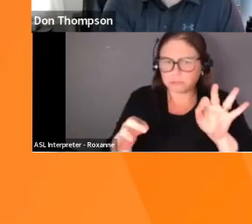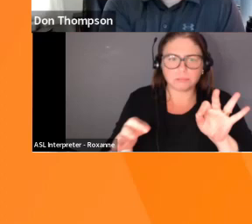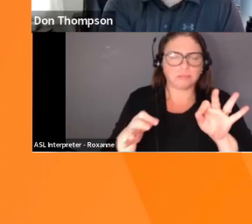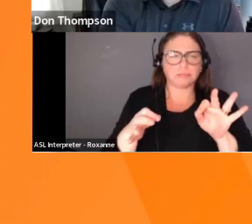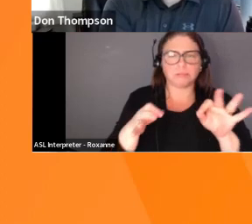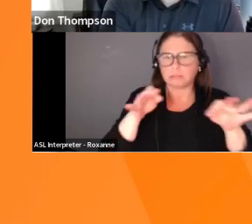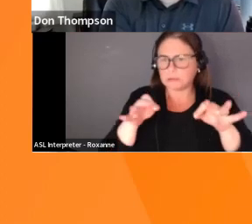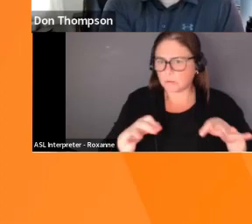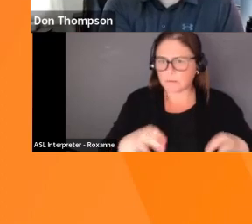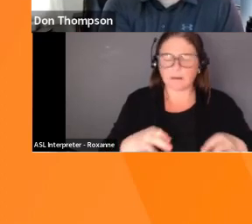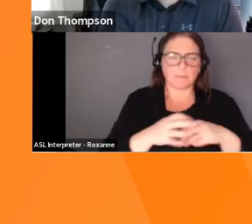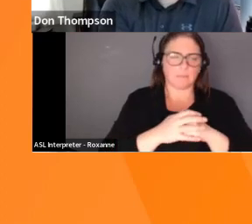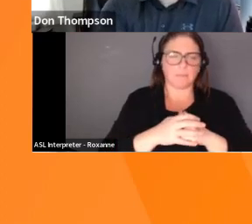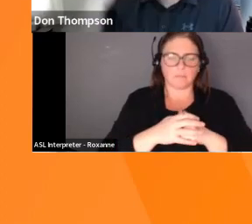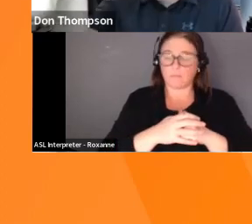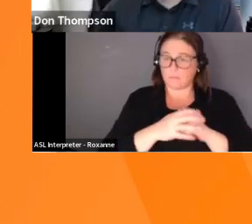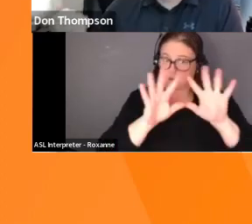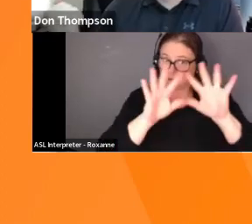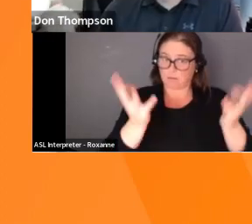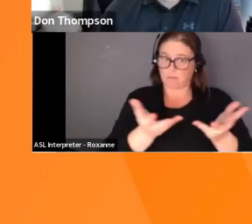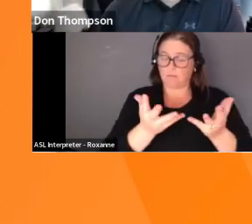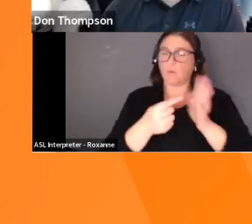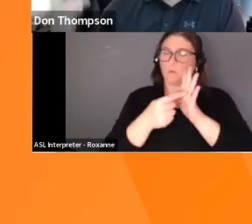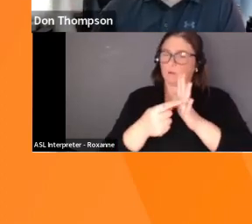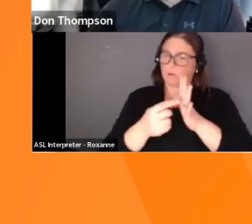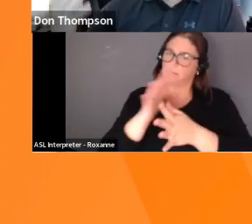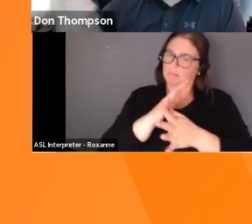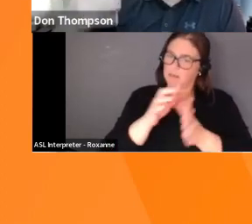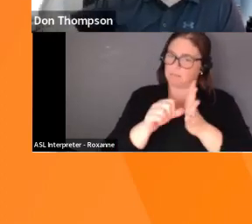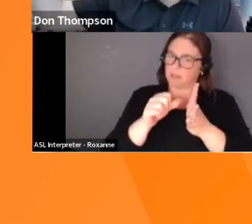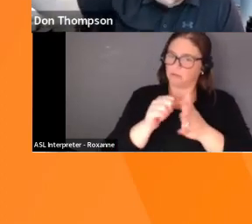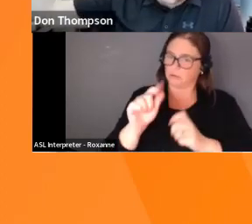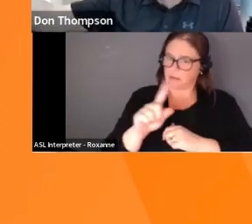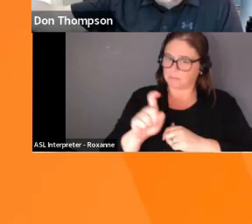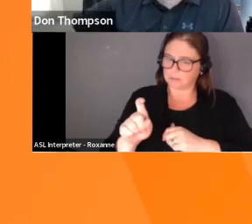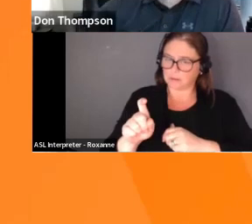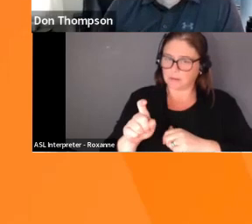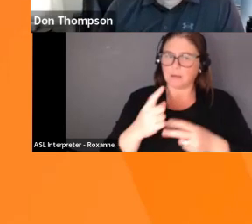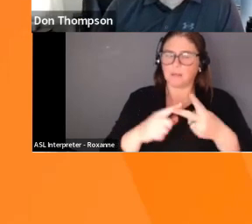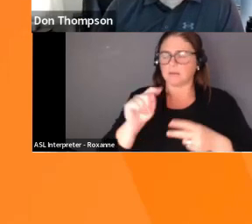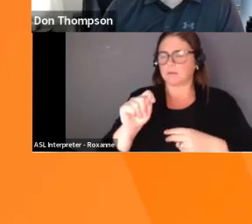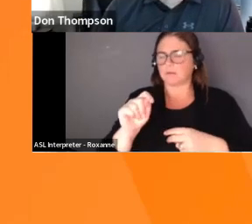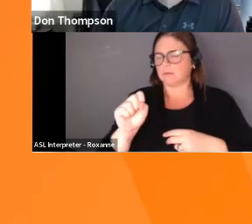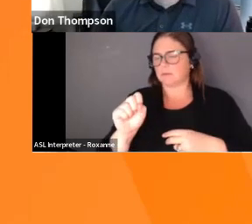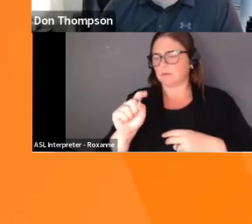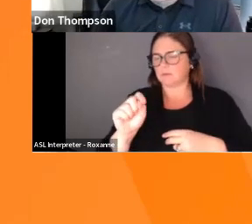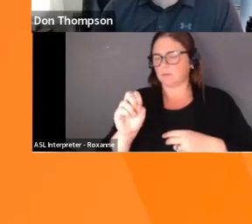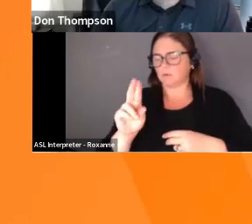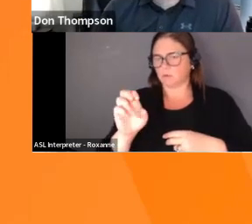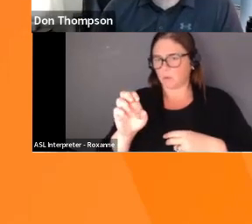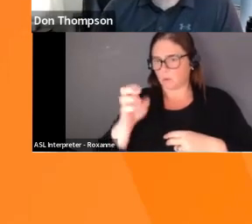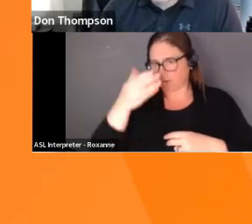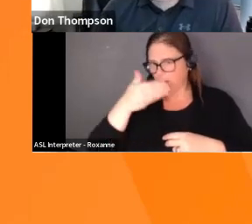branded content, and all this will show up on the main page. You also can use this on the storefront page that's being there as